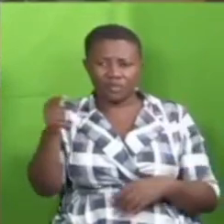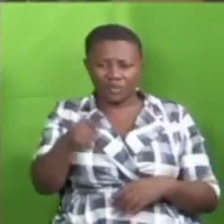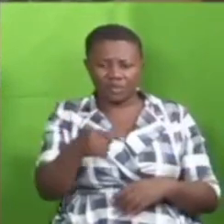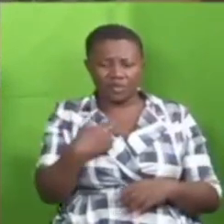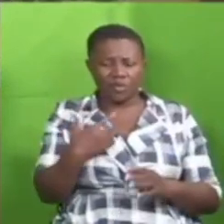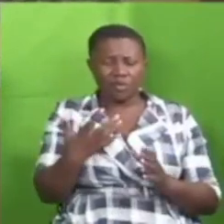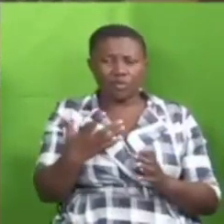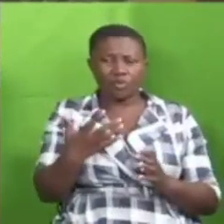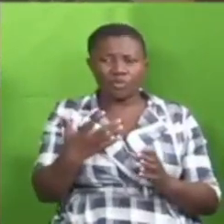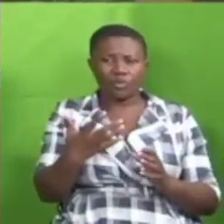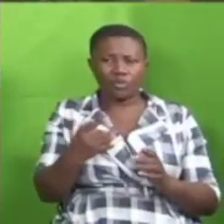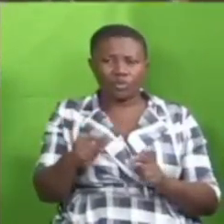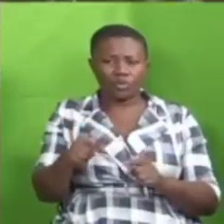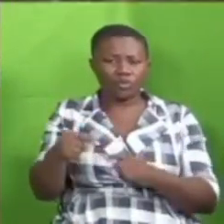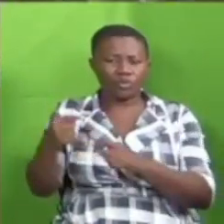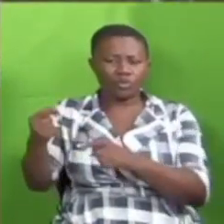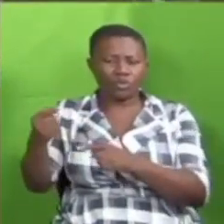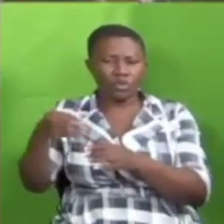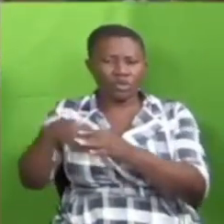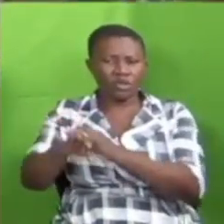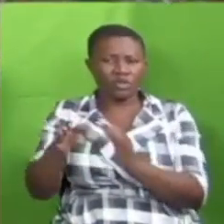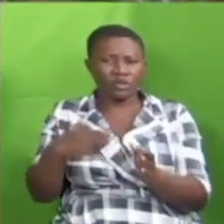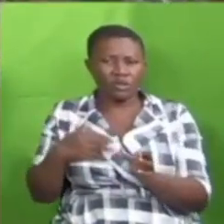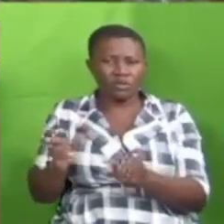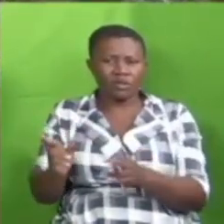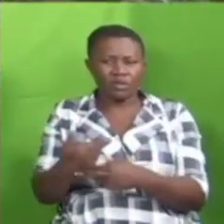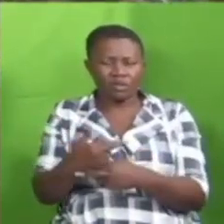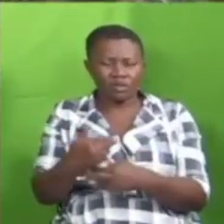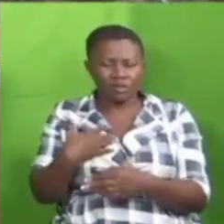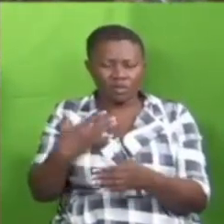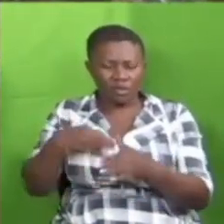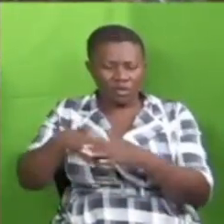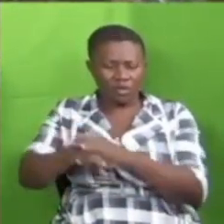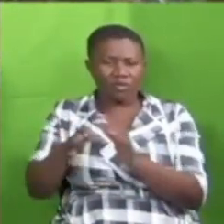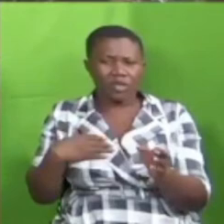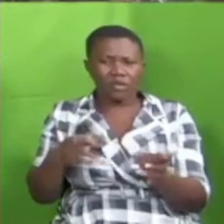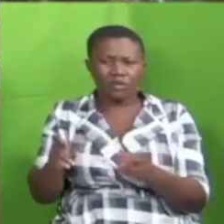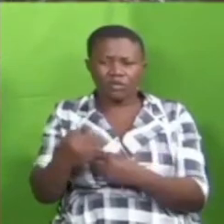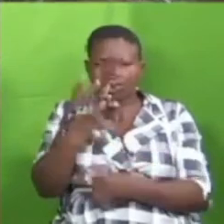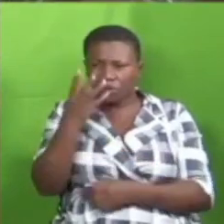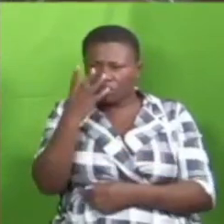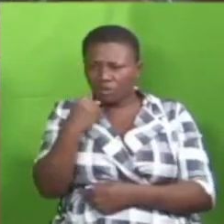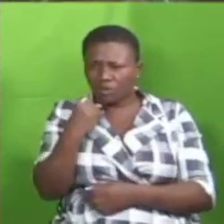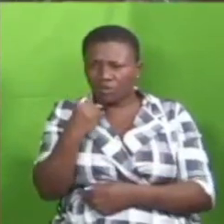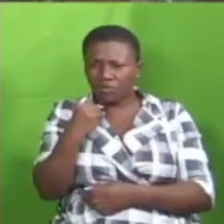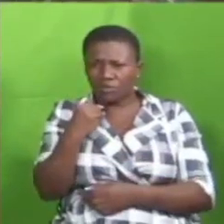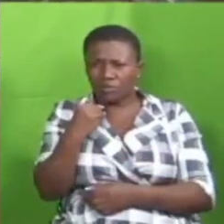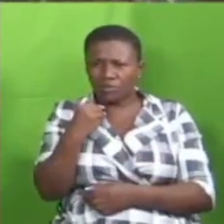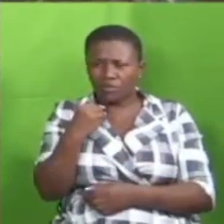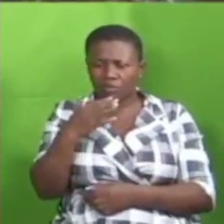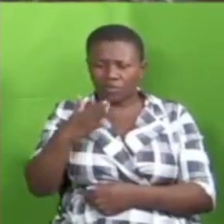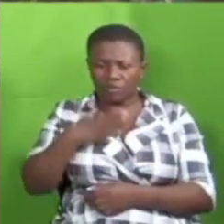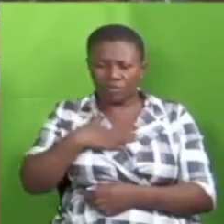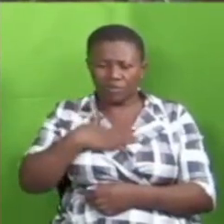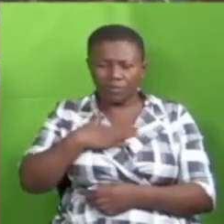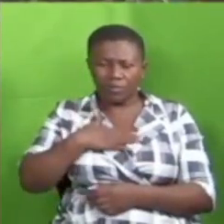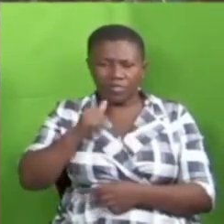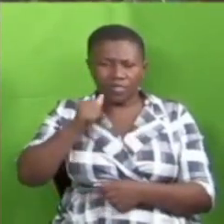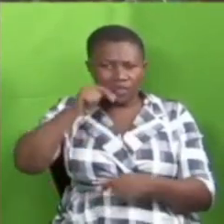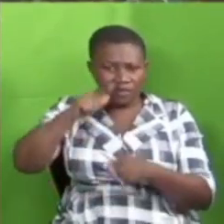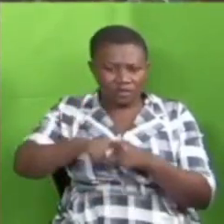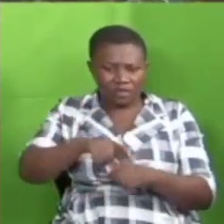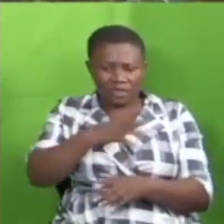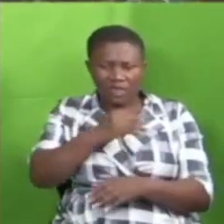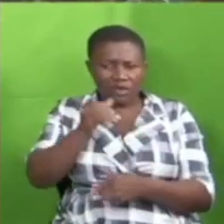go straight. It was in the night. I wanted to go straight to my bedroom and sleep. And my sister, my elder sister and my